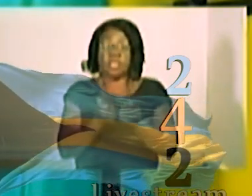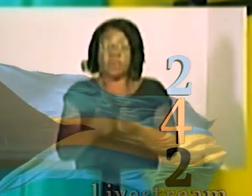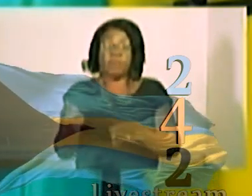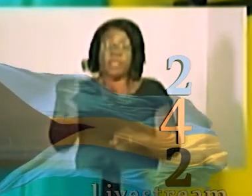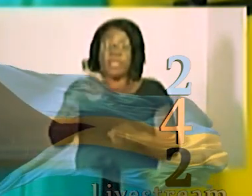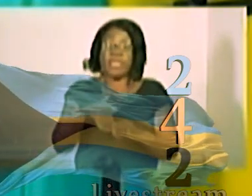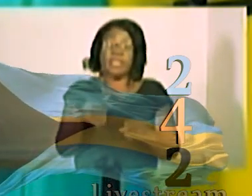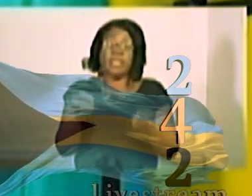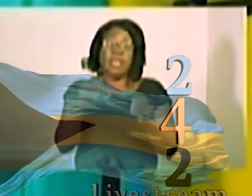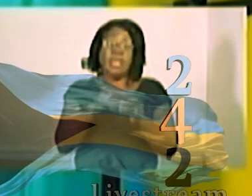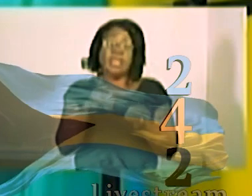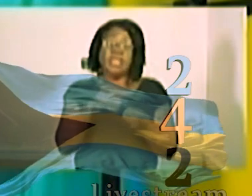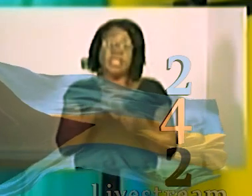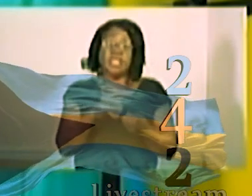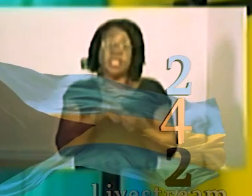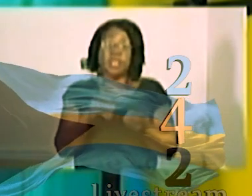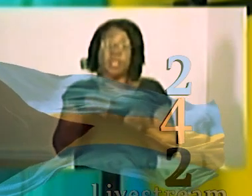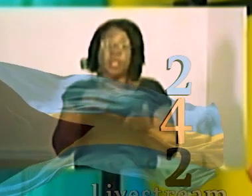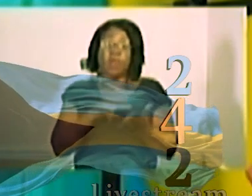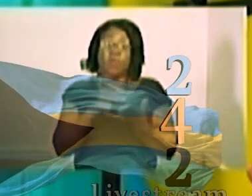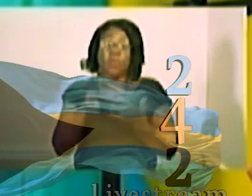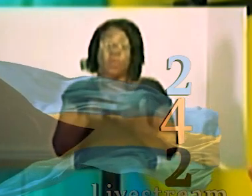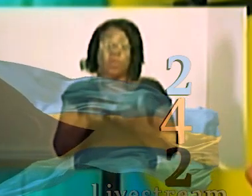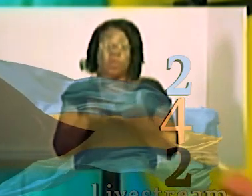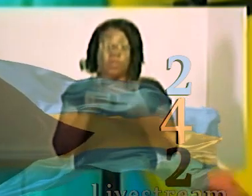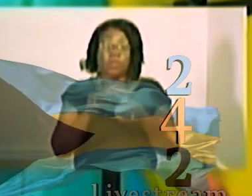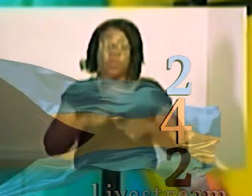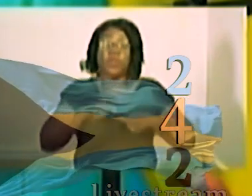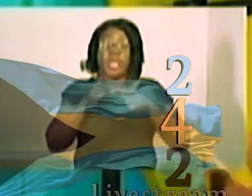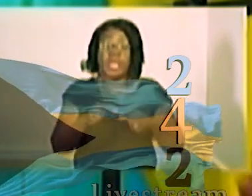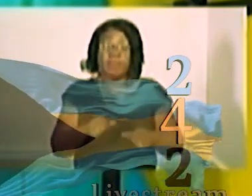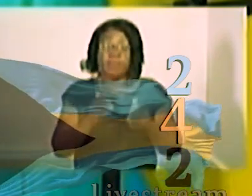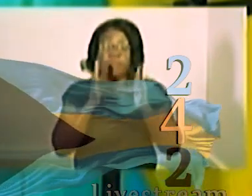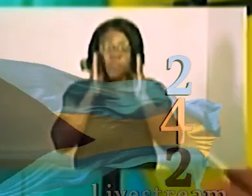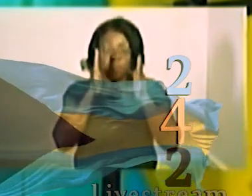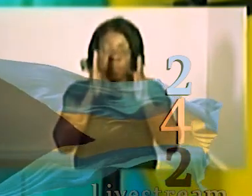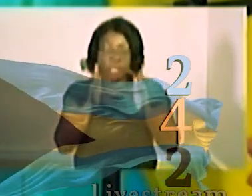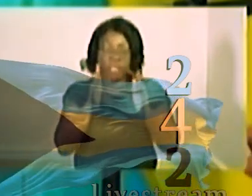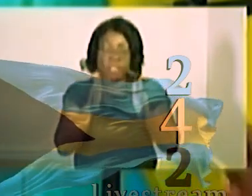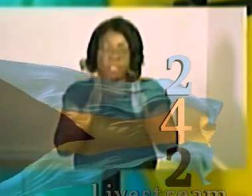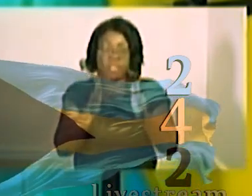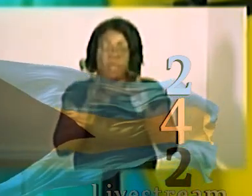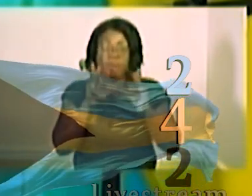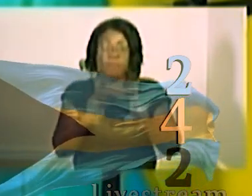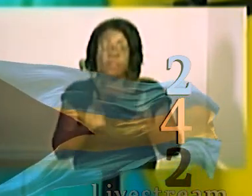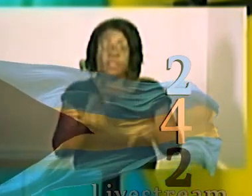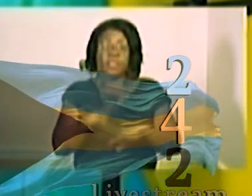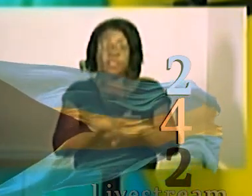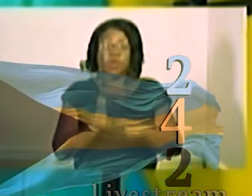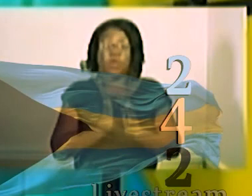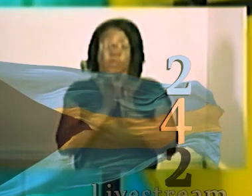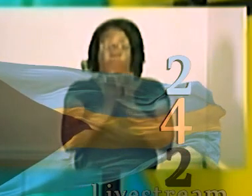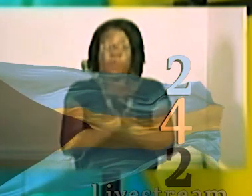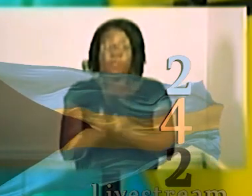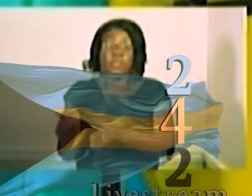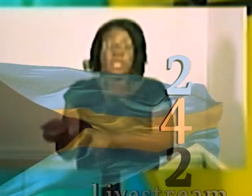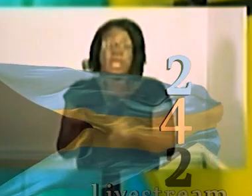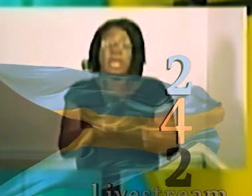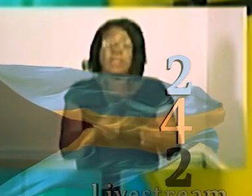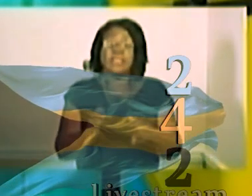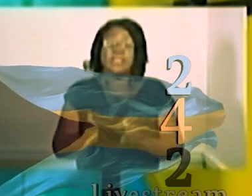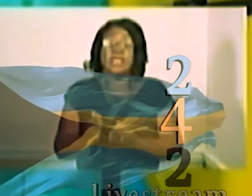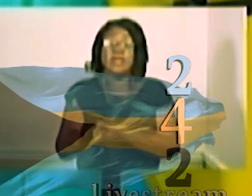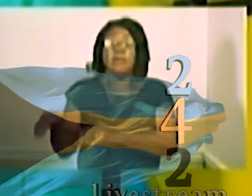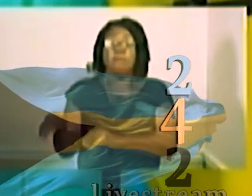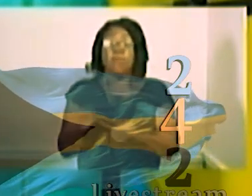additional protocols to be able to monitor the pleasure vessels as they move through our country.